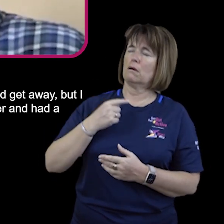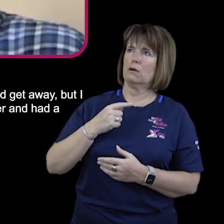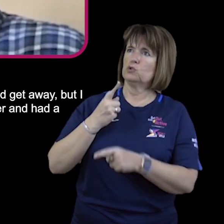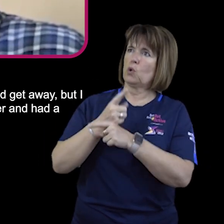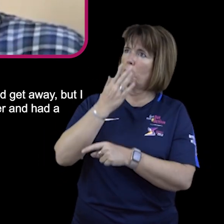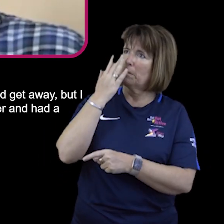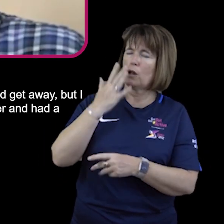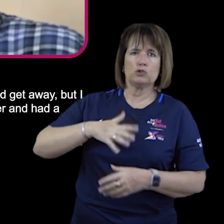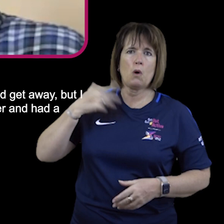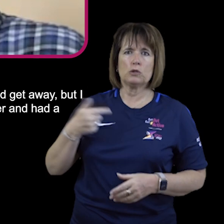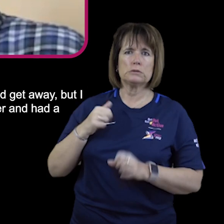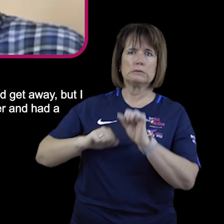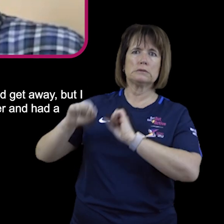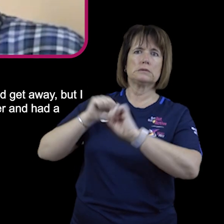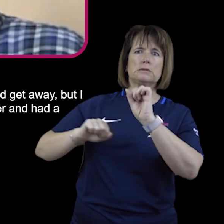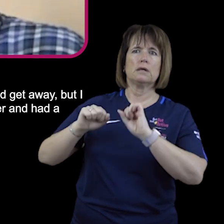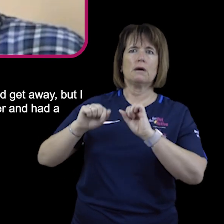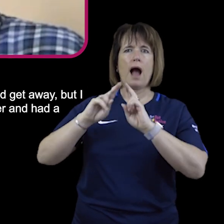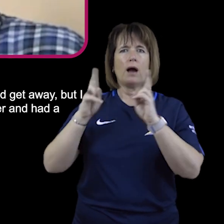lot, because I didn't really